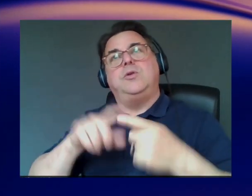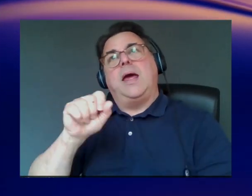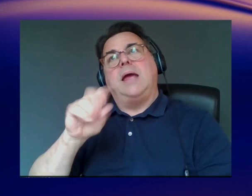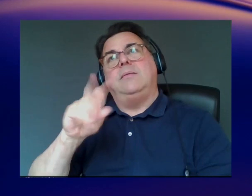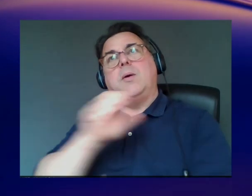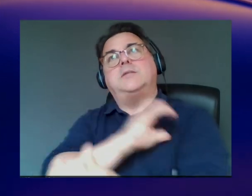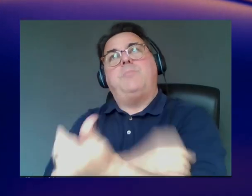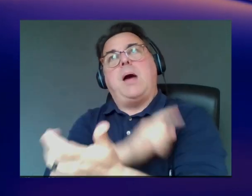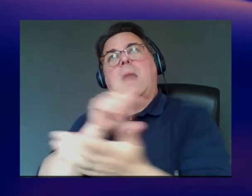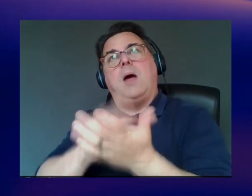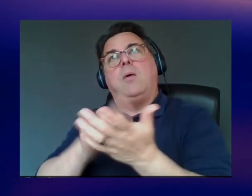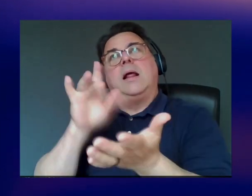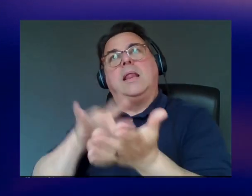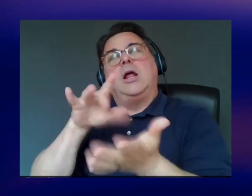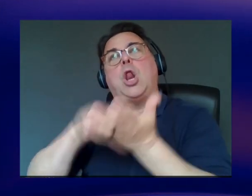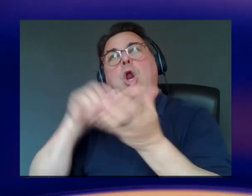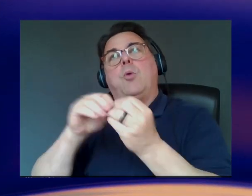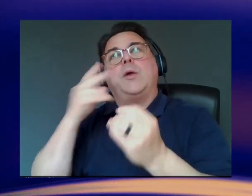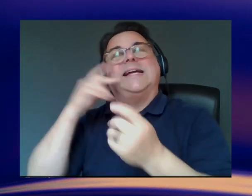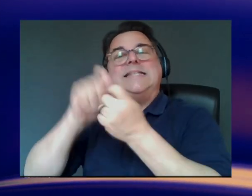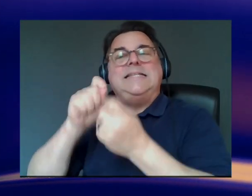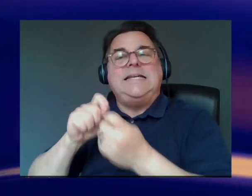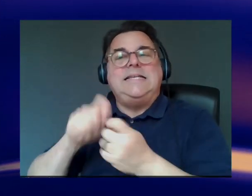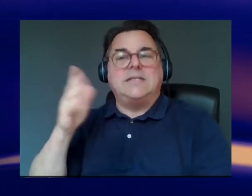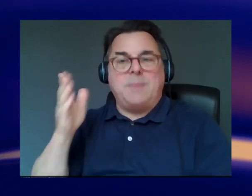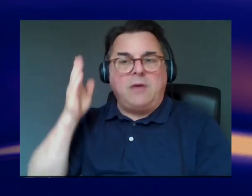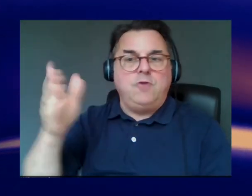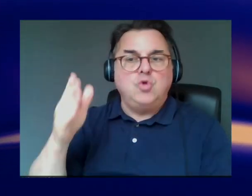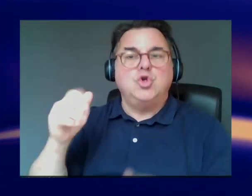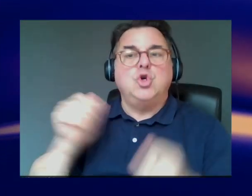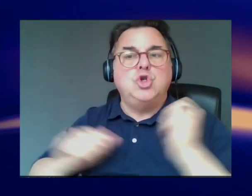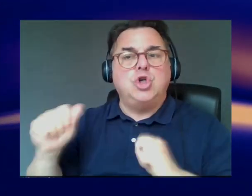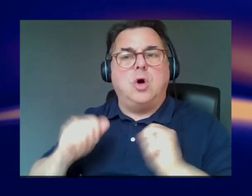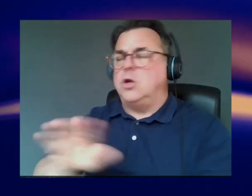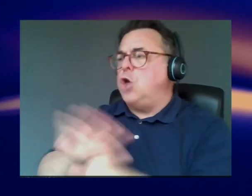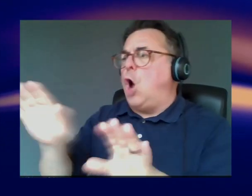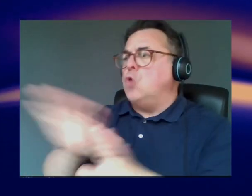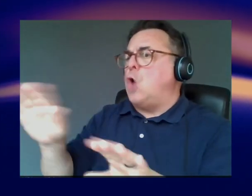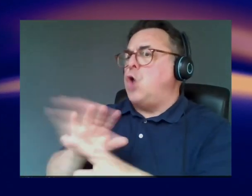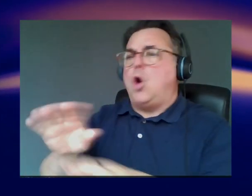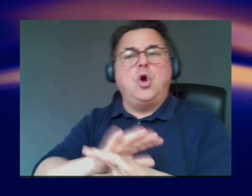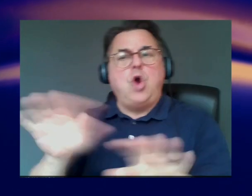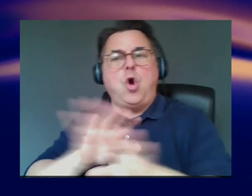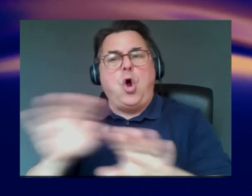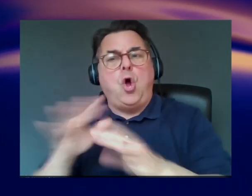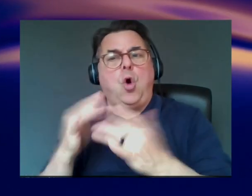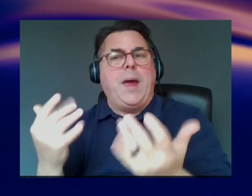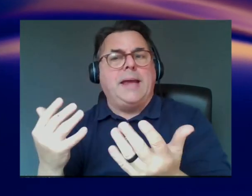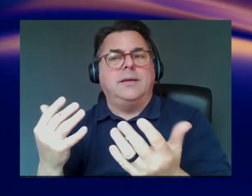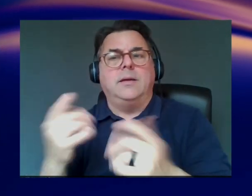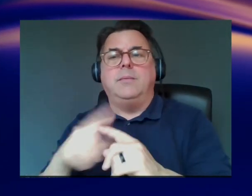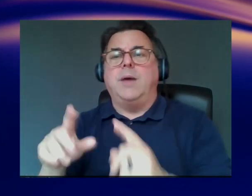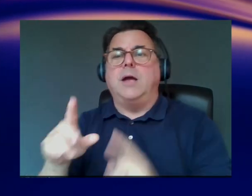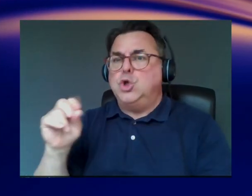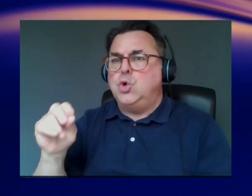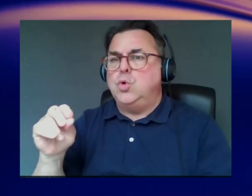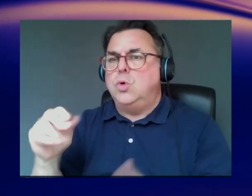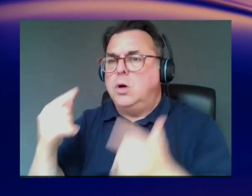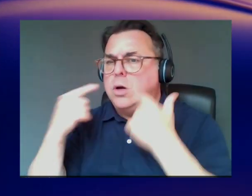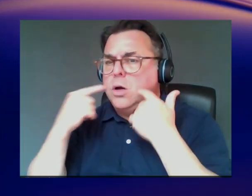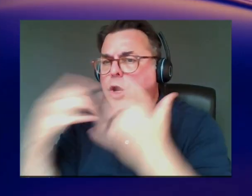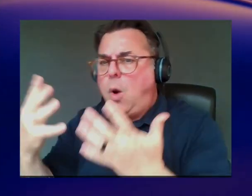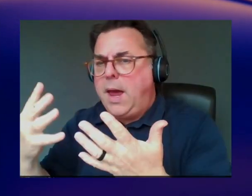today, register today. Go watch the 4 on-demand sessions that we have focused around the SysOps Administrator Associate